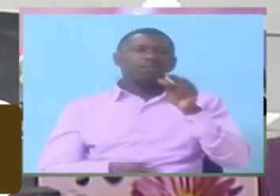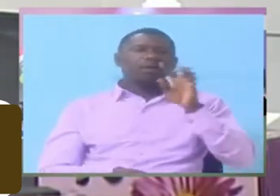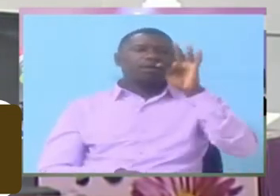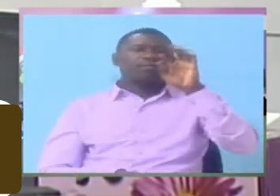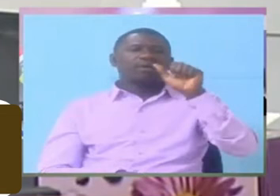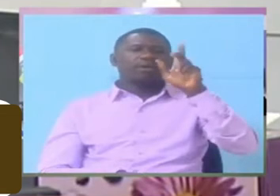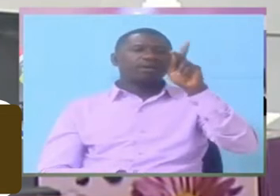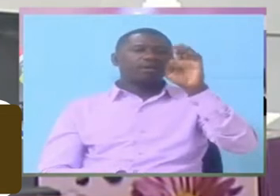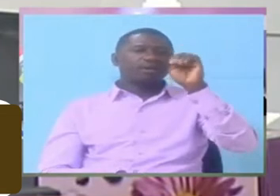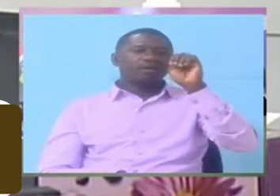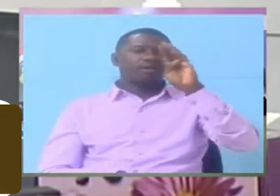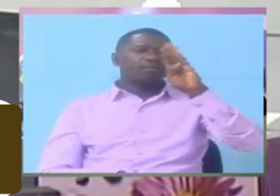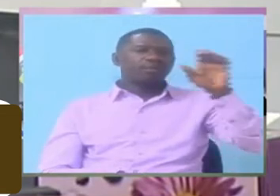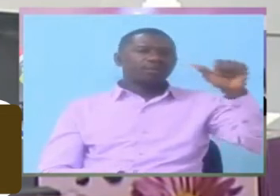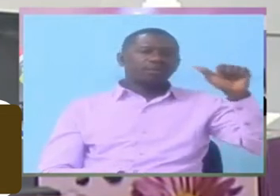Then Fakeba was a superintendent.